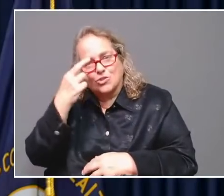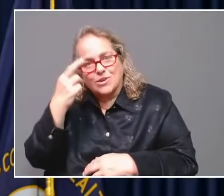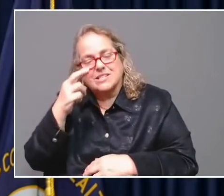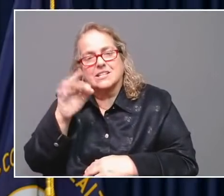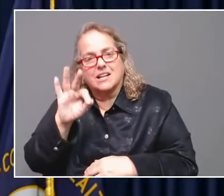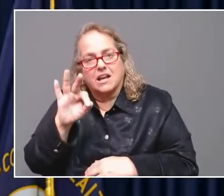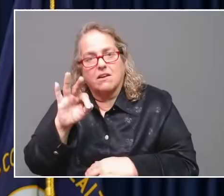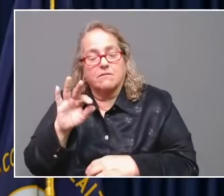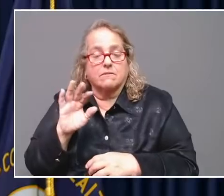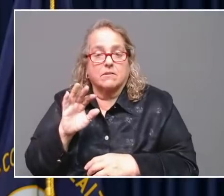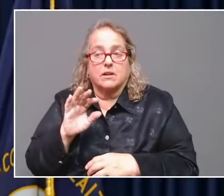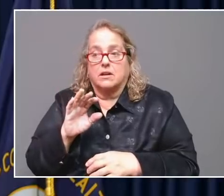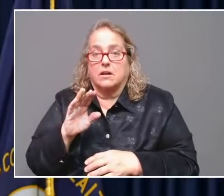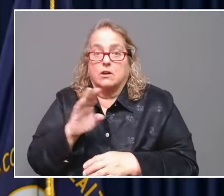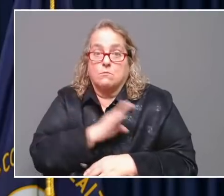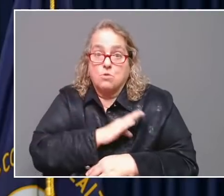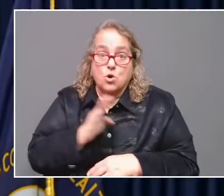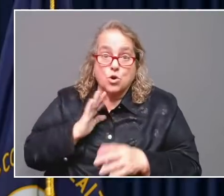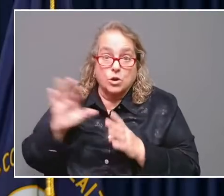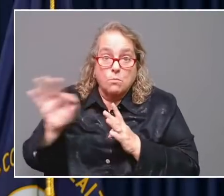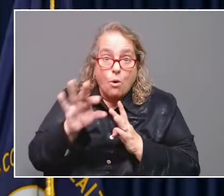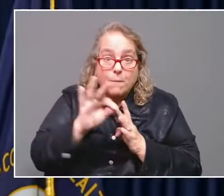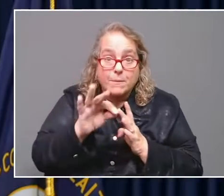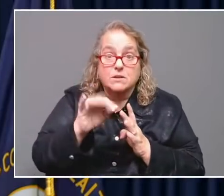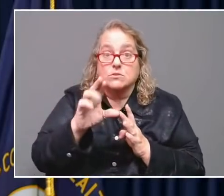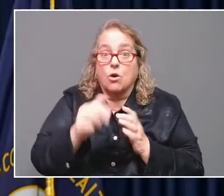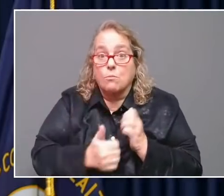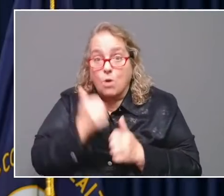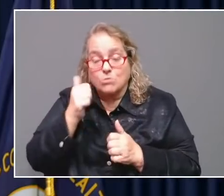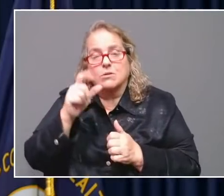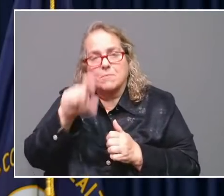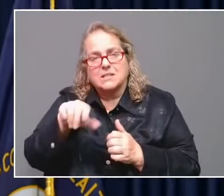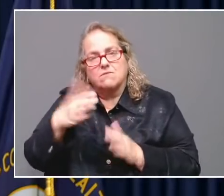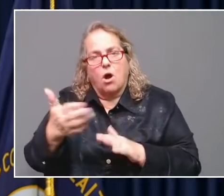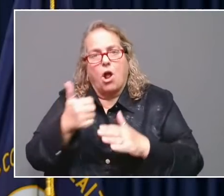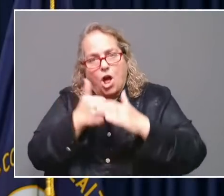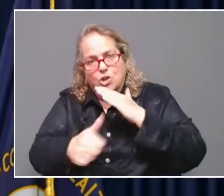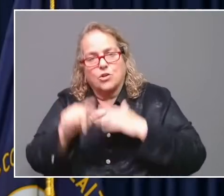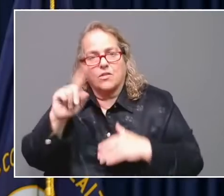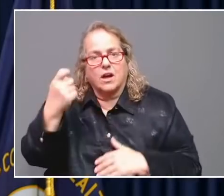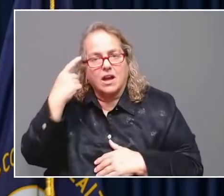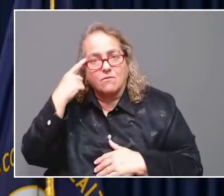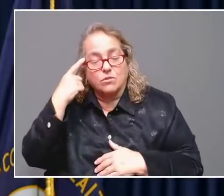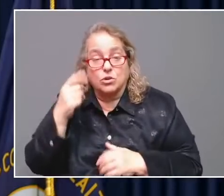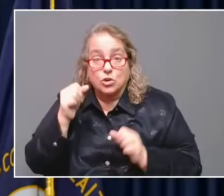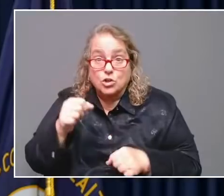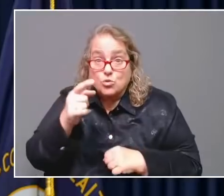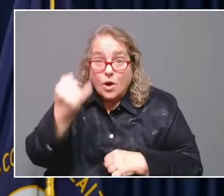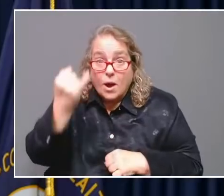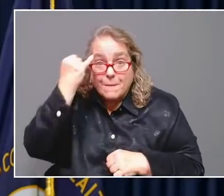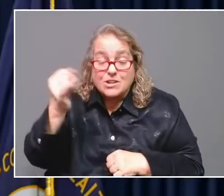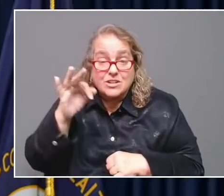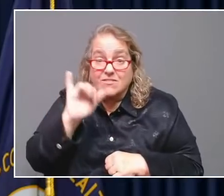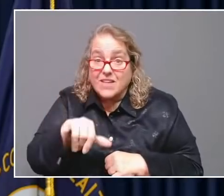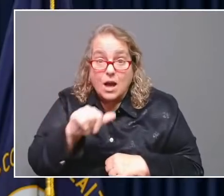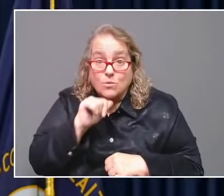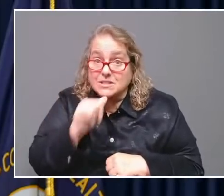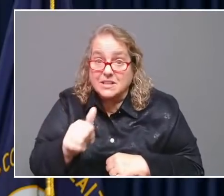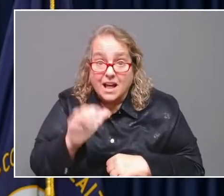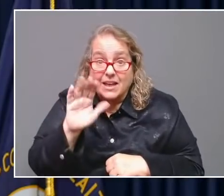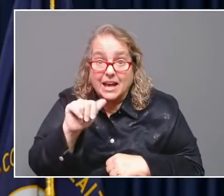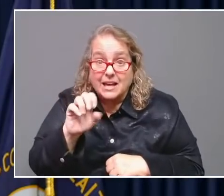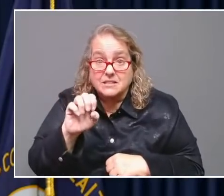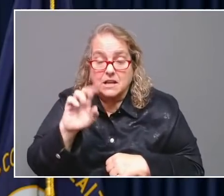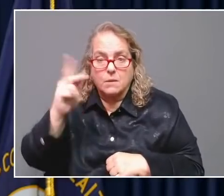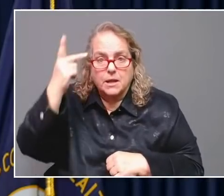board appointments or other things have to fall under the governor. And could you imagine if that was not the case, the political yo-yo that